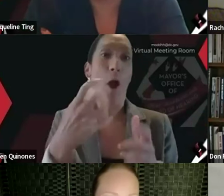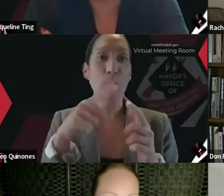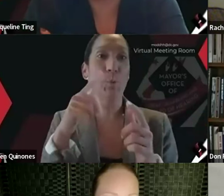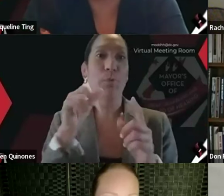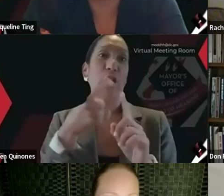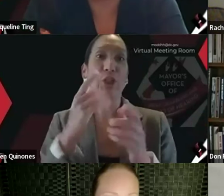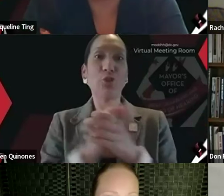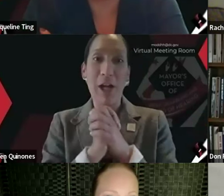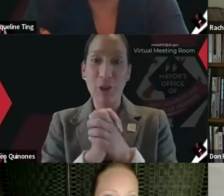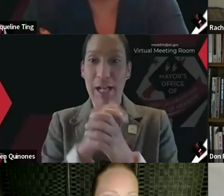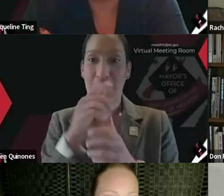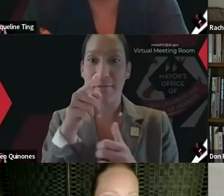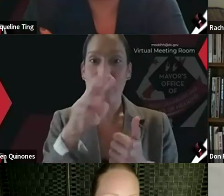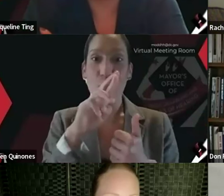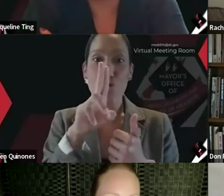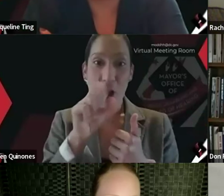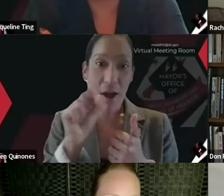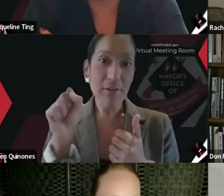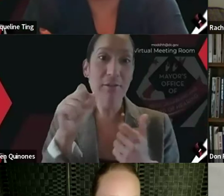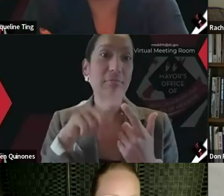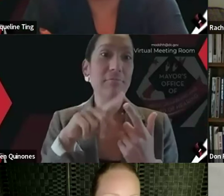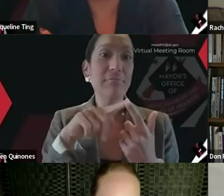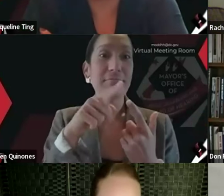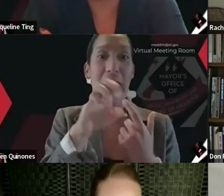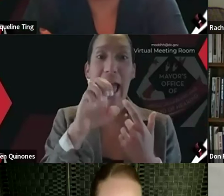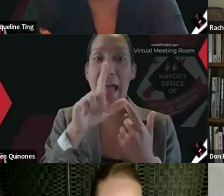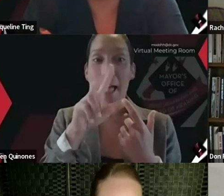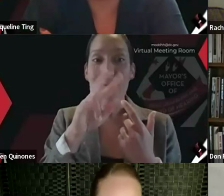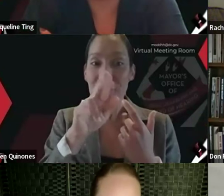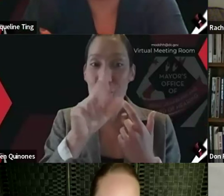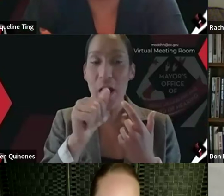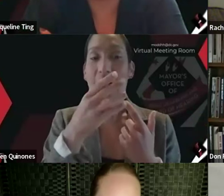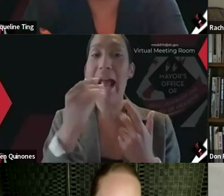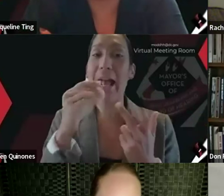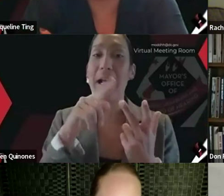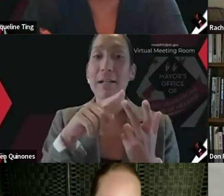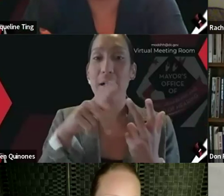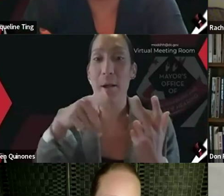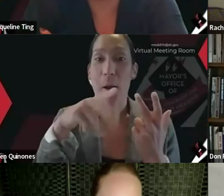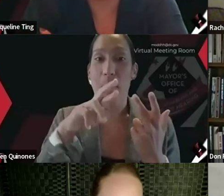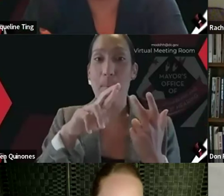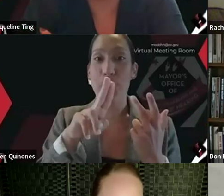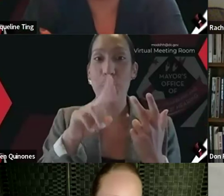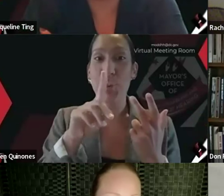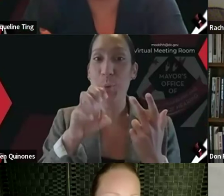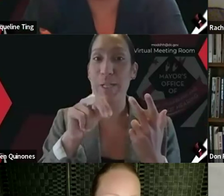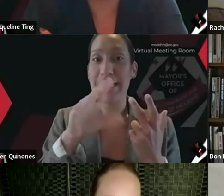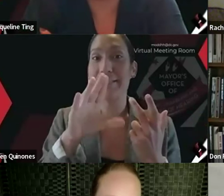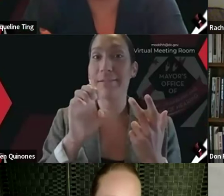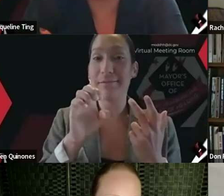sent me a message to do it. So I wanted to first congratulate Russ, as Judy said, and